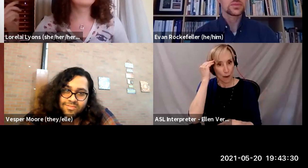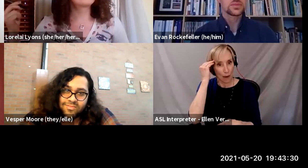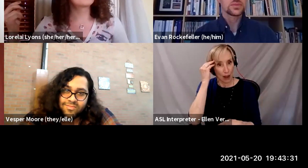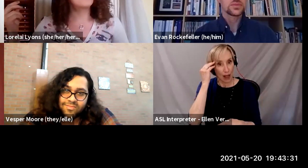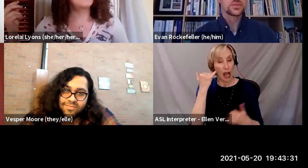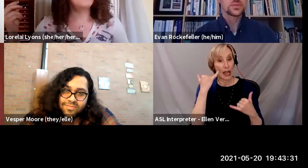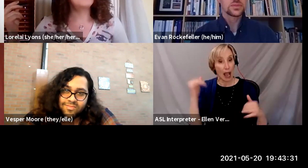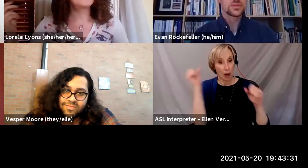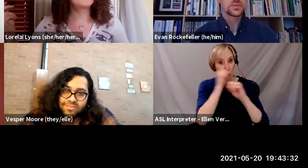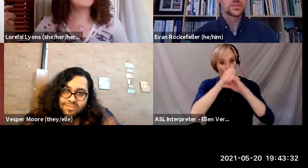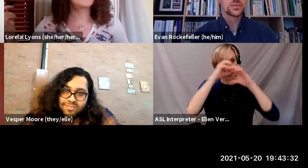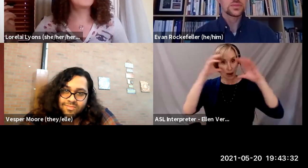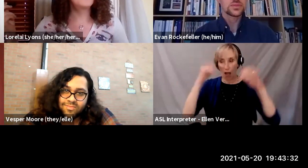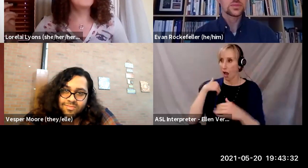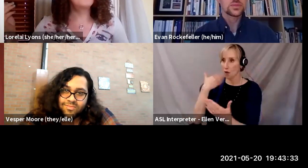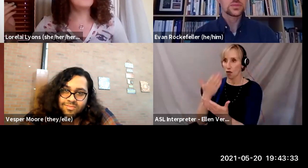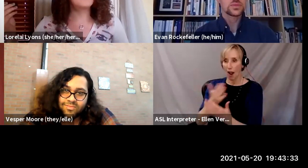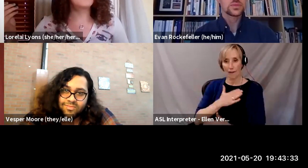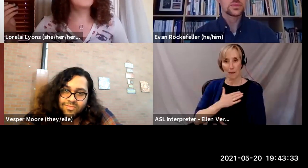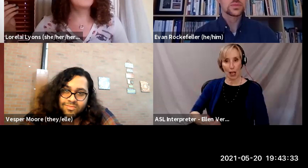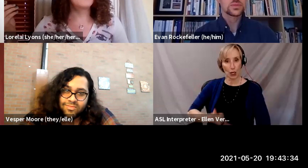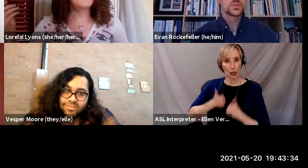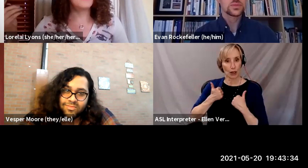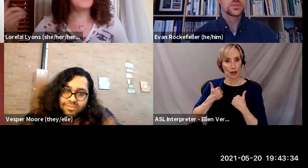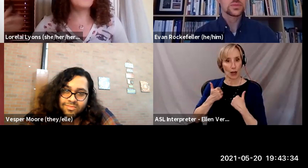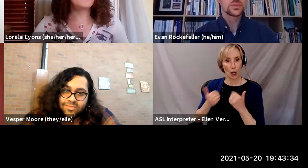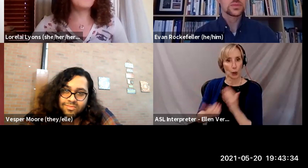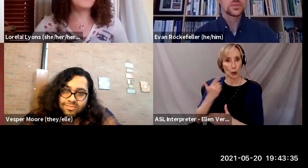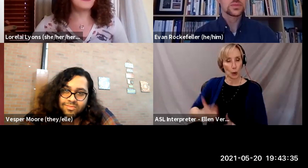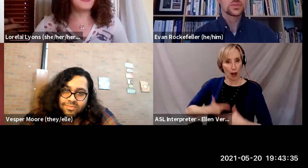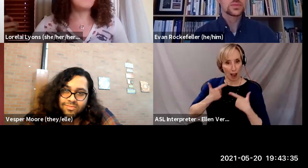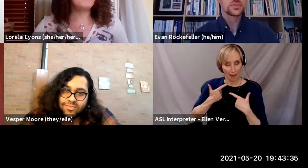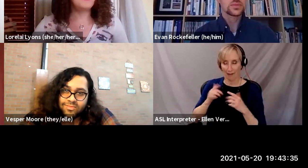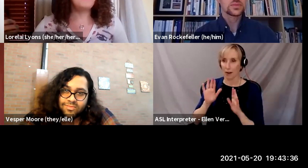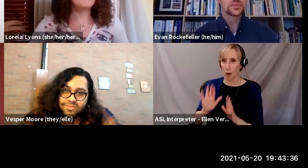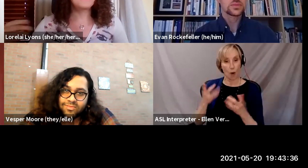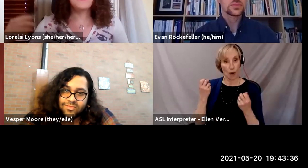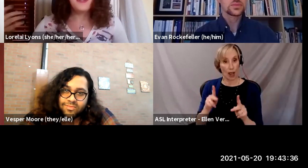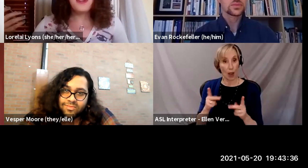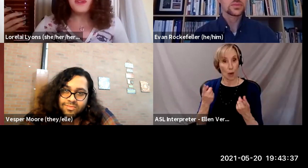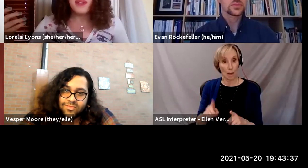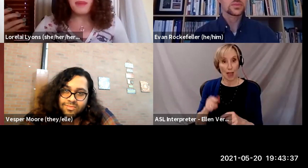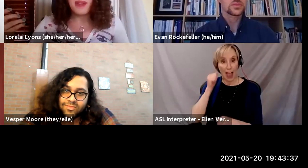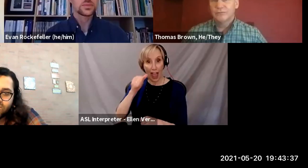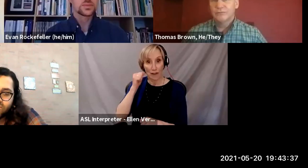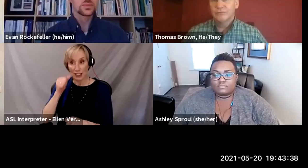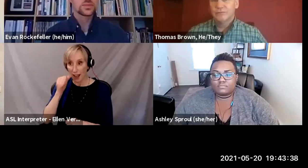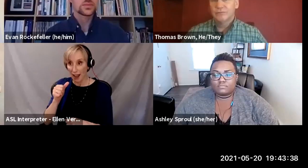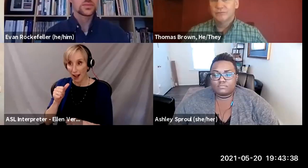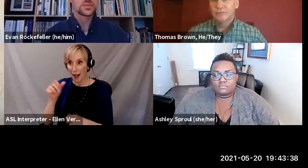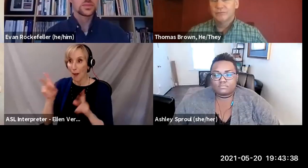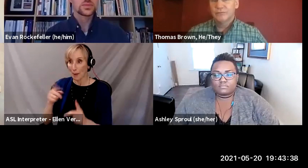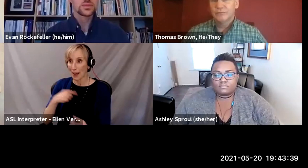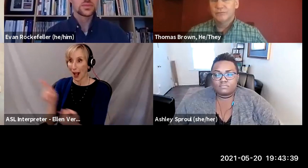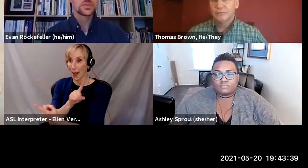and I'll be in a situation where every single day, everyone I meet doesn't know about this huge